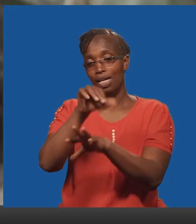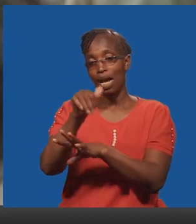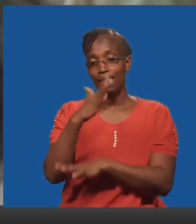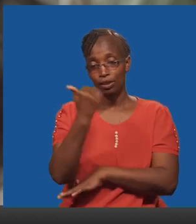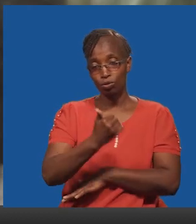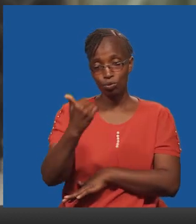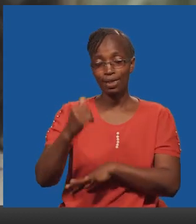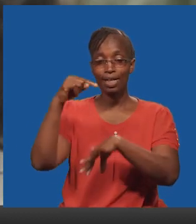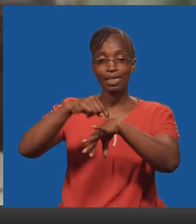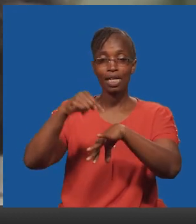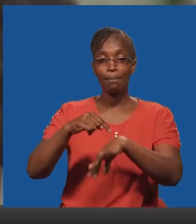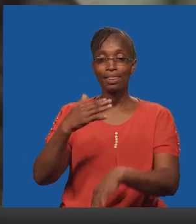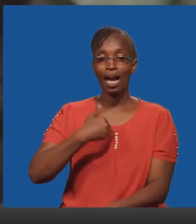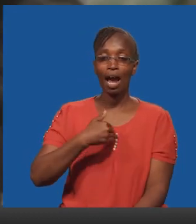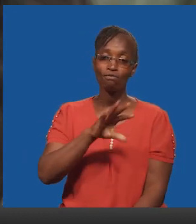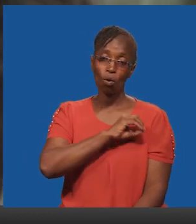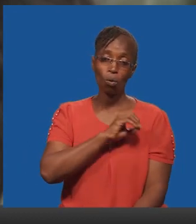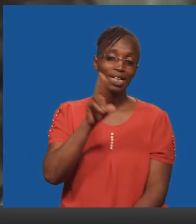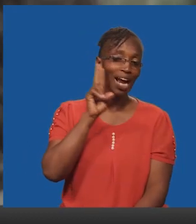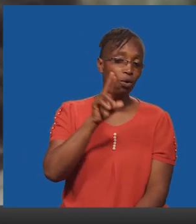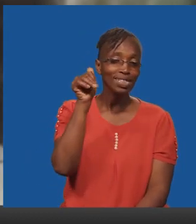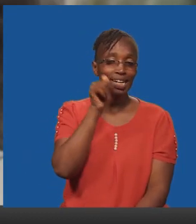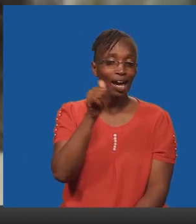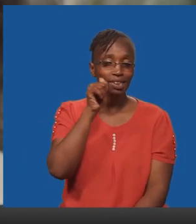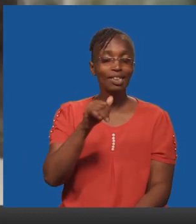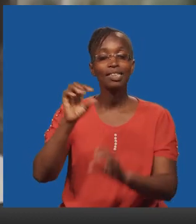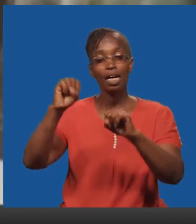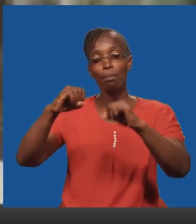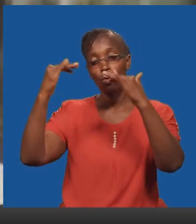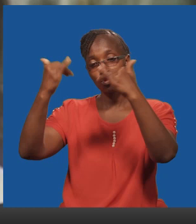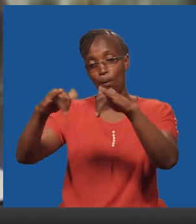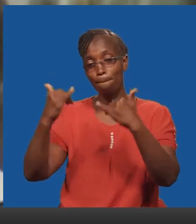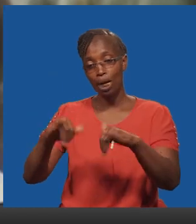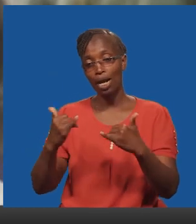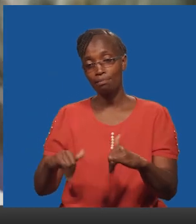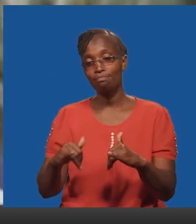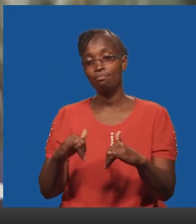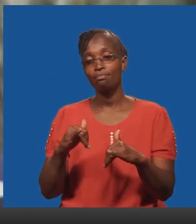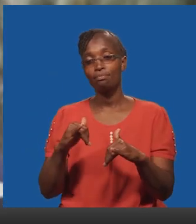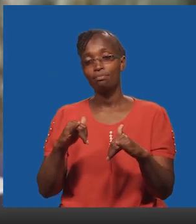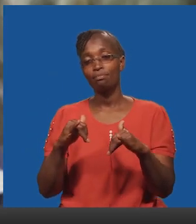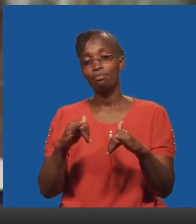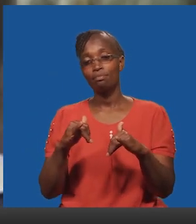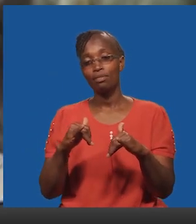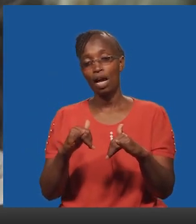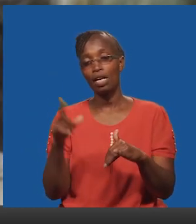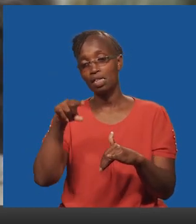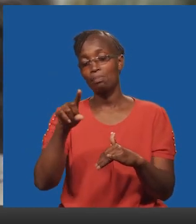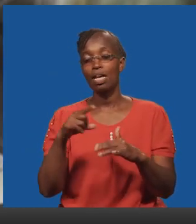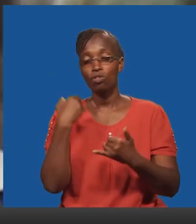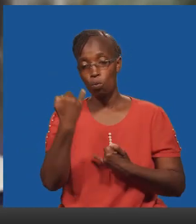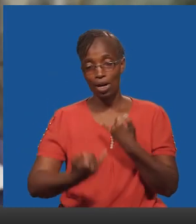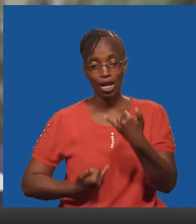other children normally when they when they have their uncles their aunties they can be able to play and